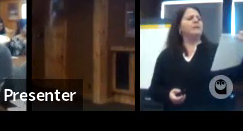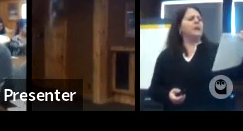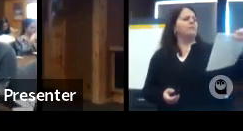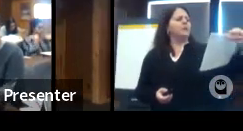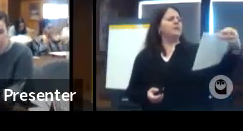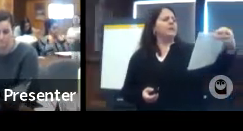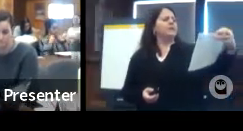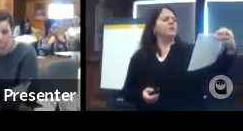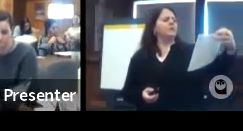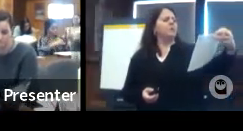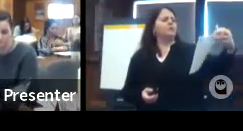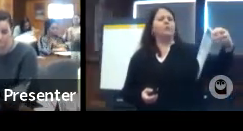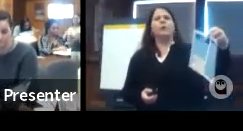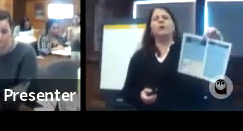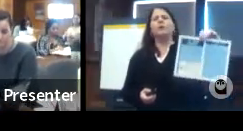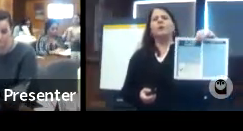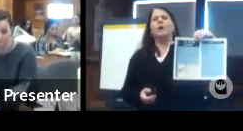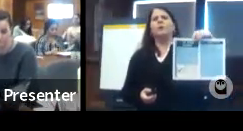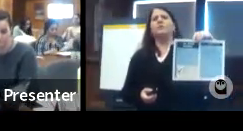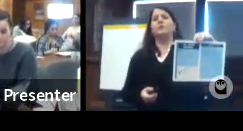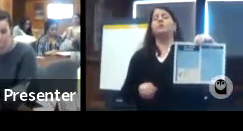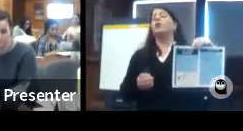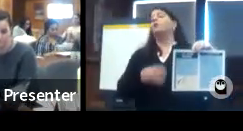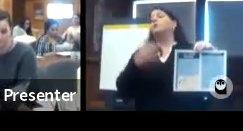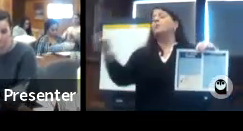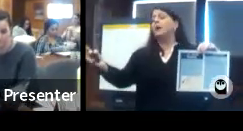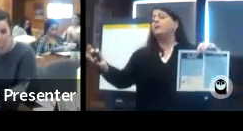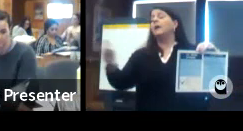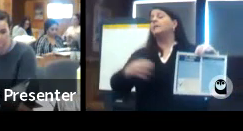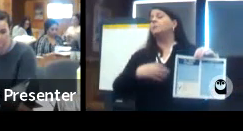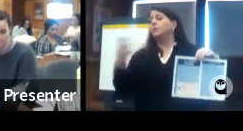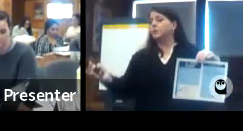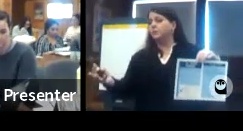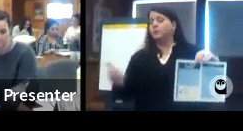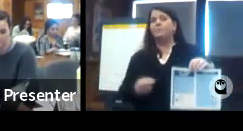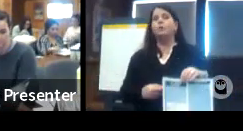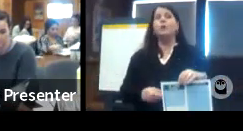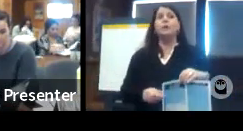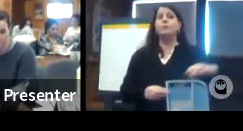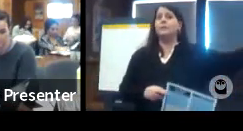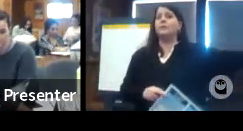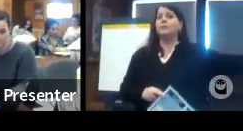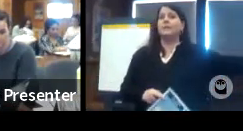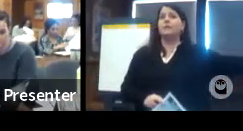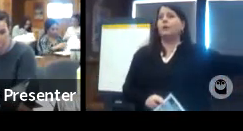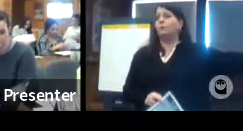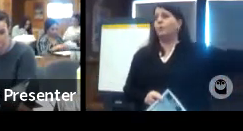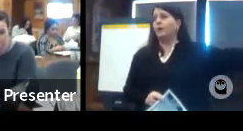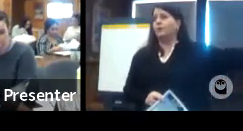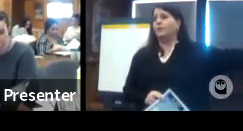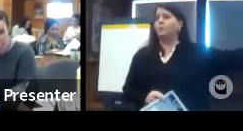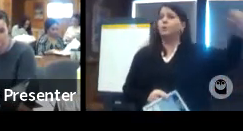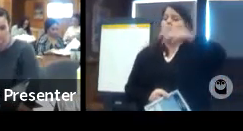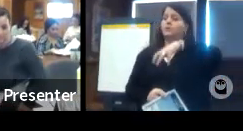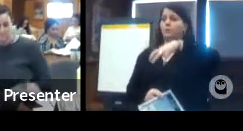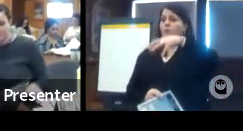we've made this basically as a tool for prosecutors to argue why they're experts. You're not going to be sitting on the stand arguing